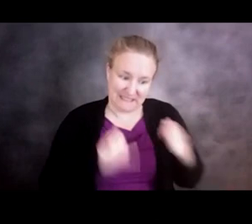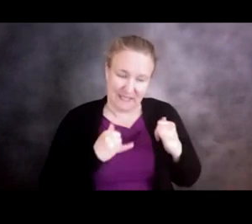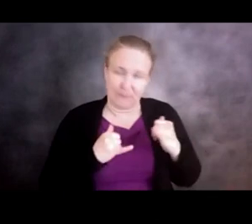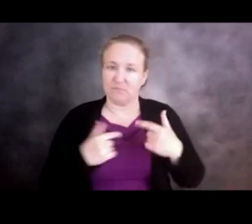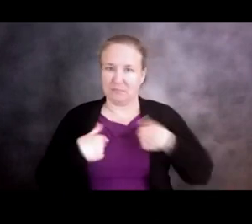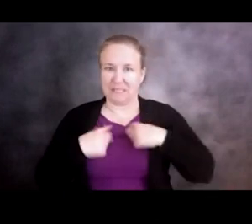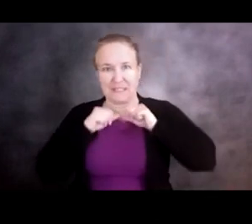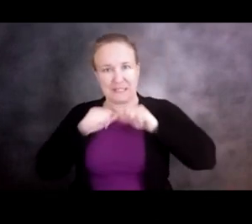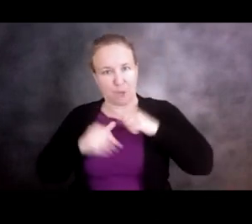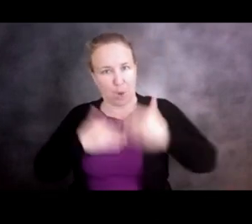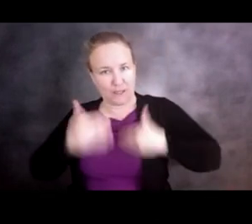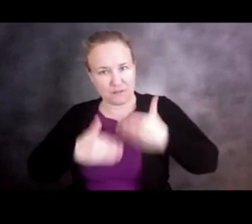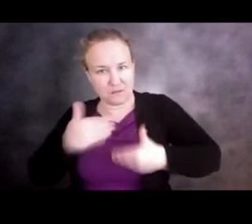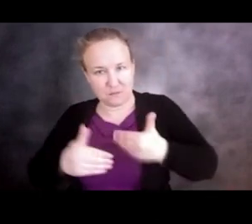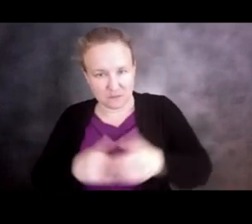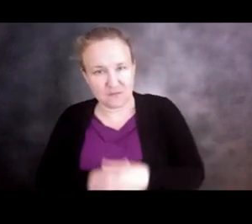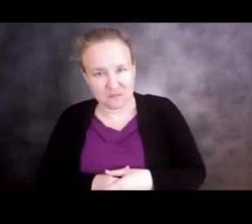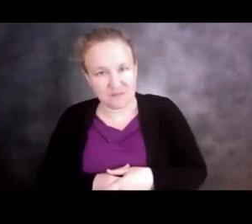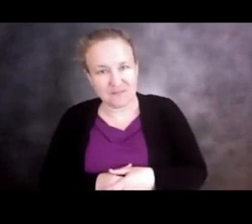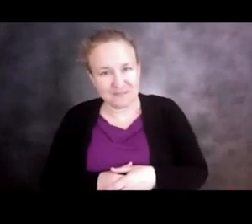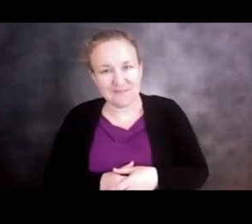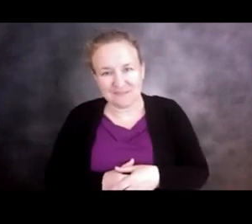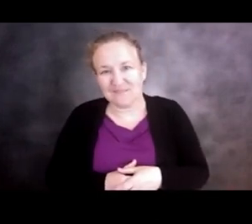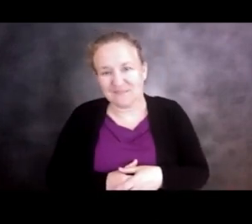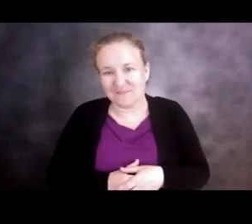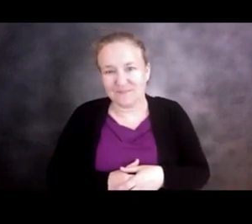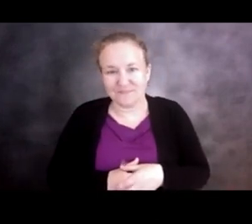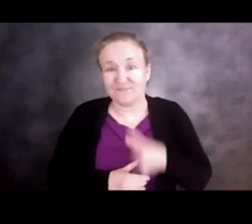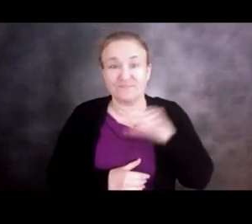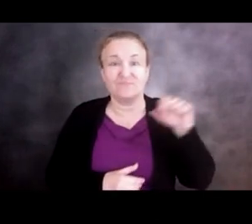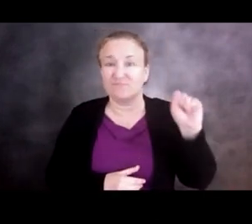me going in this.